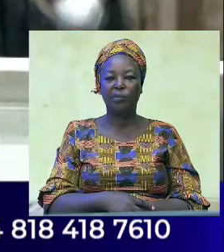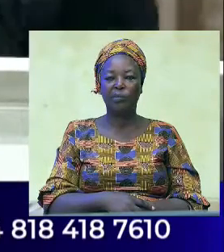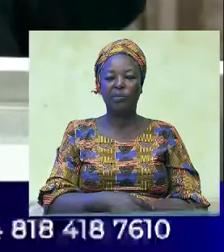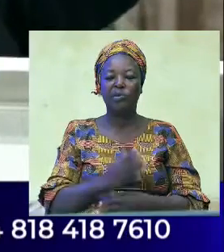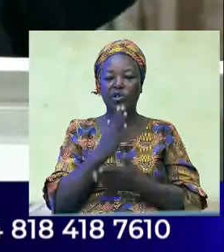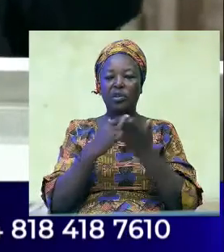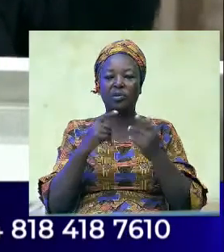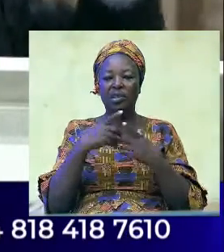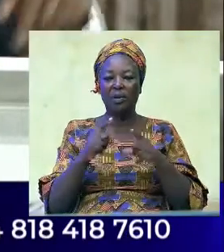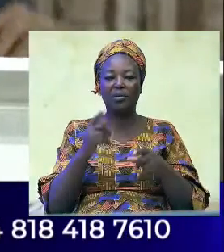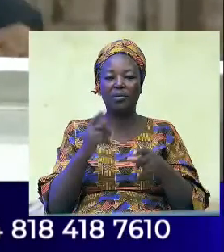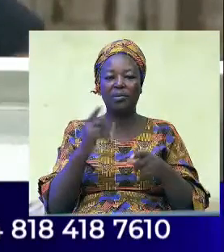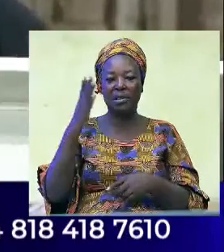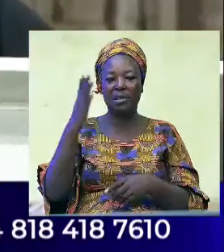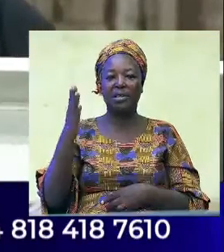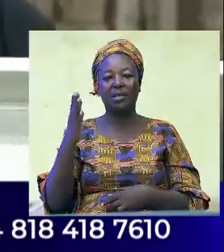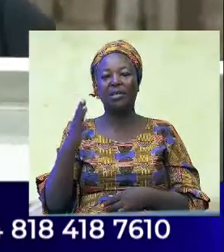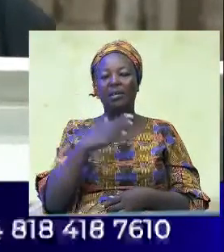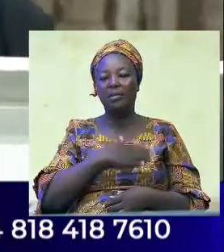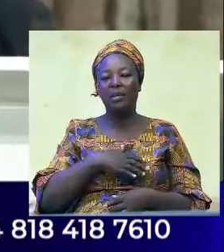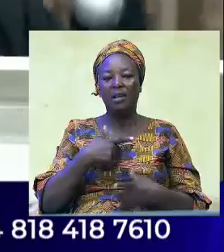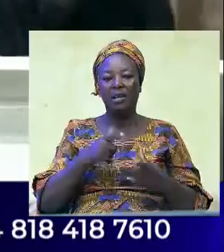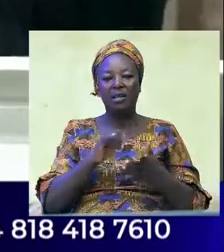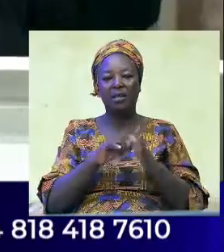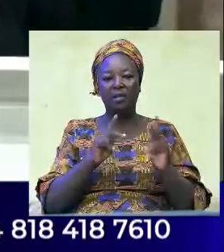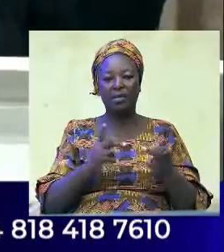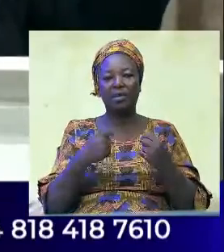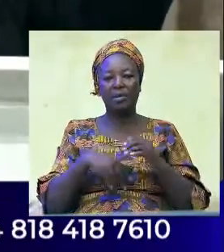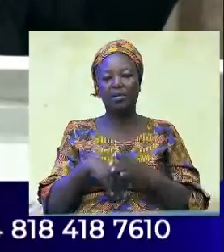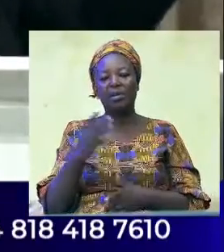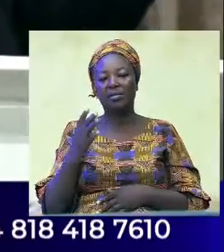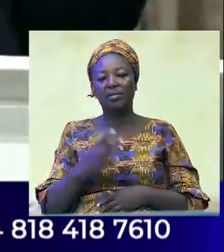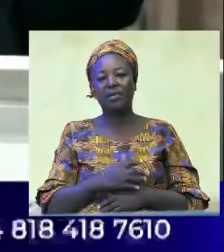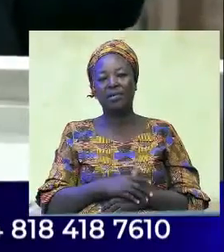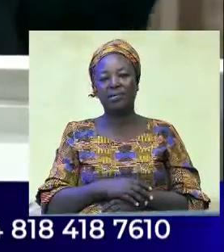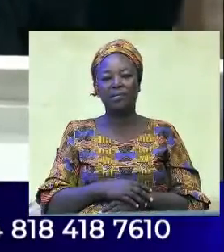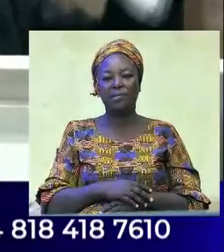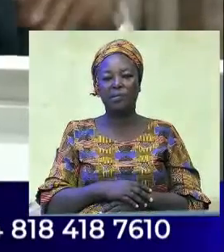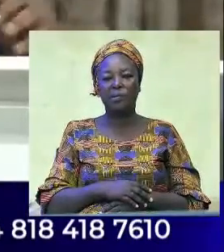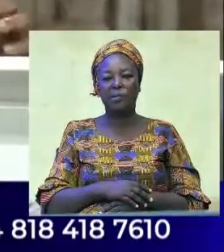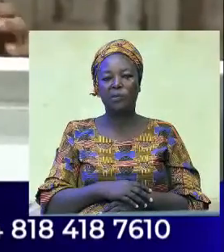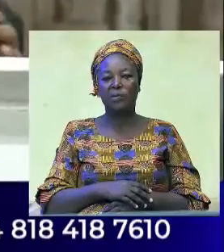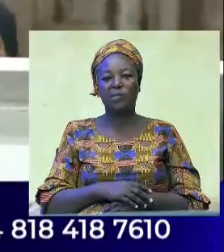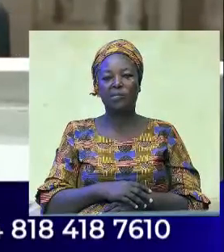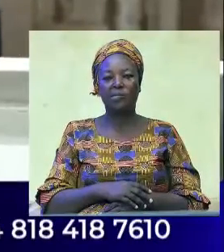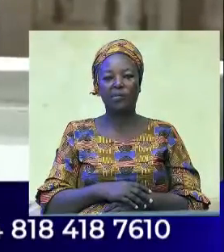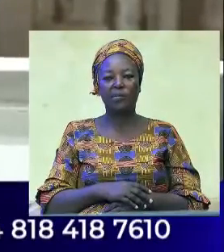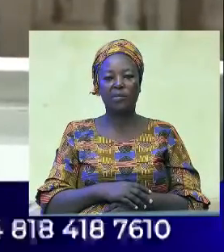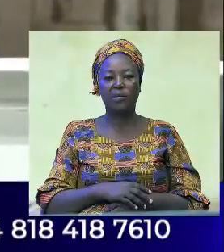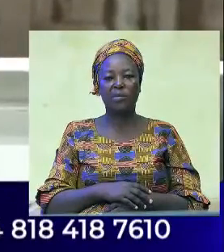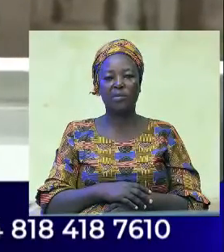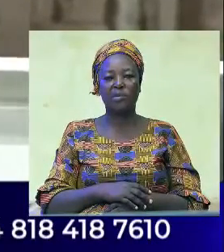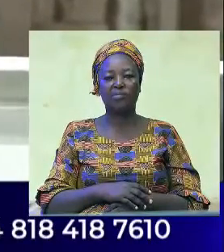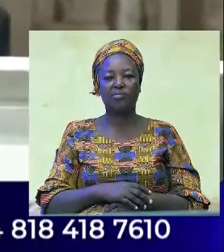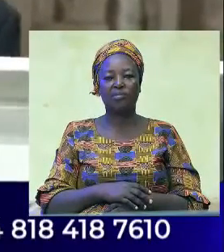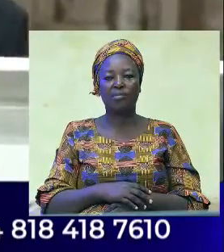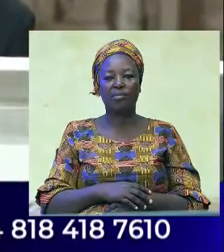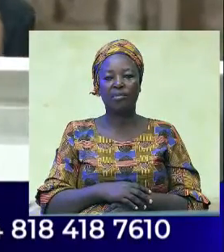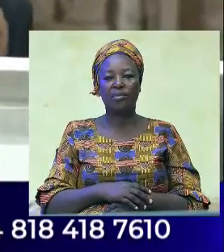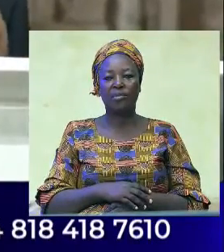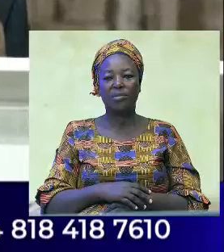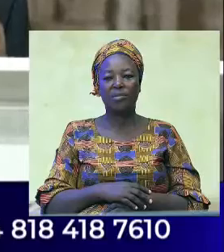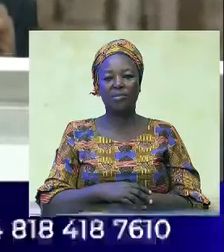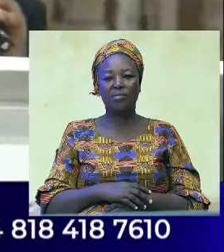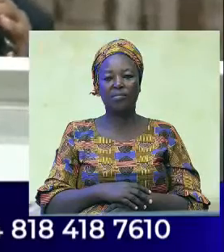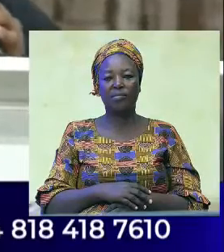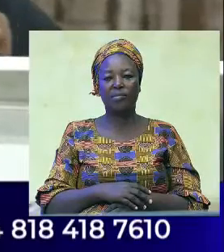Something is happening over there too. Something happened over there. Please let that person come out. Once you discover the